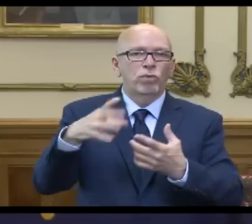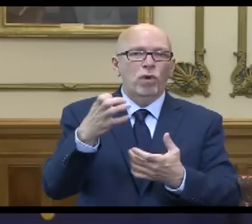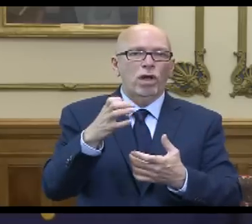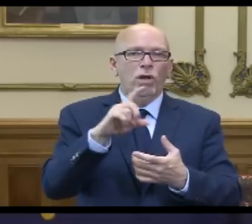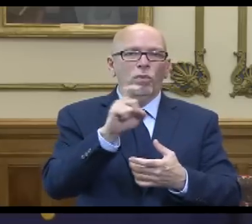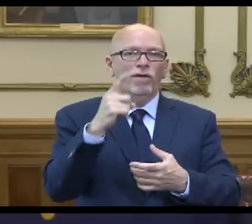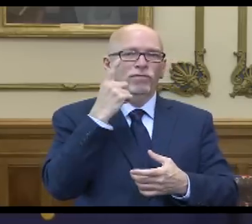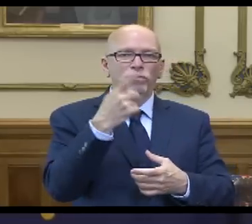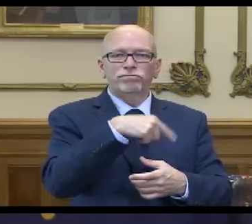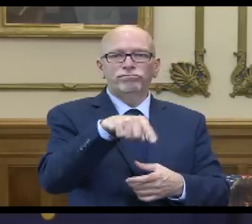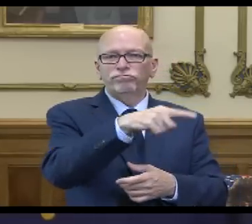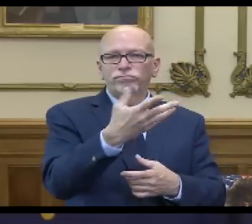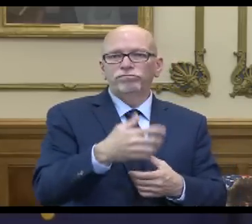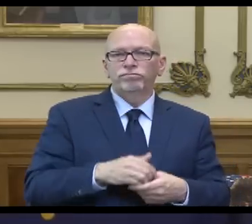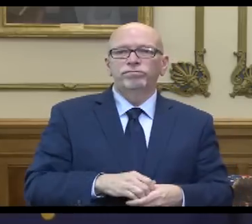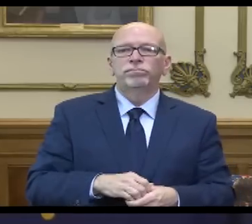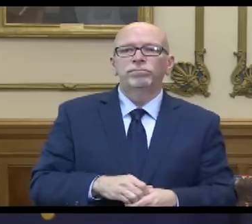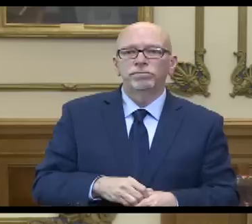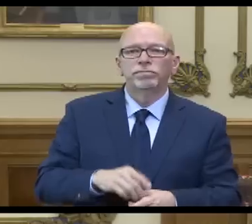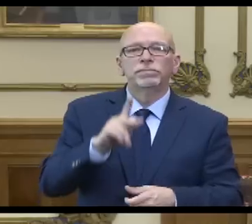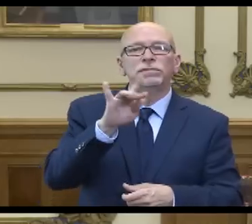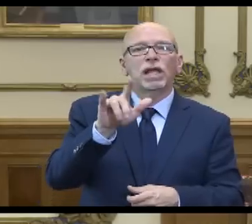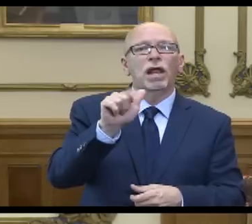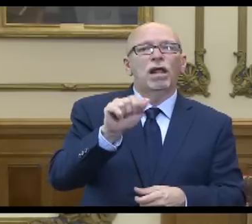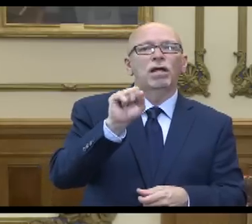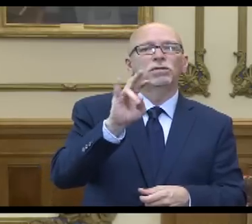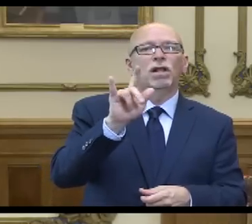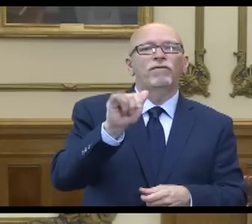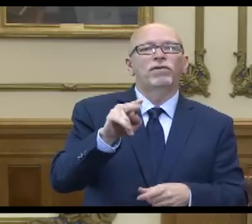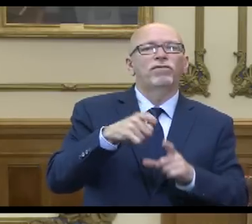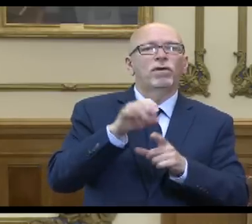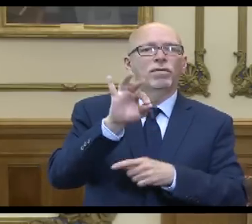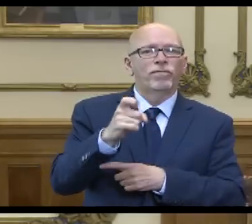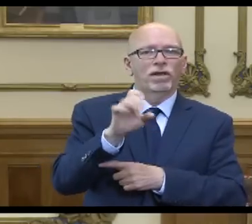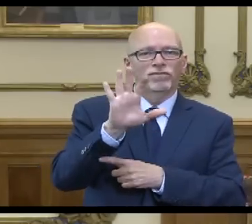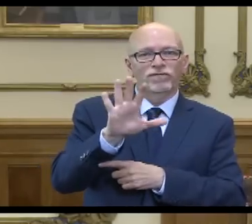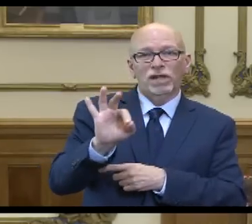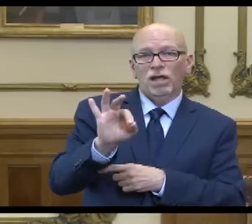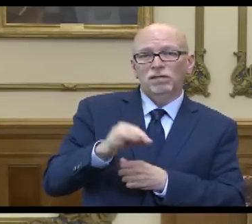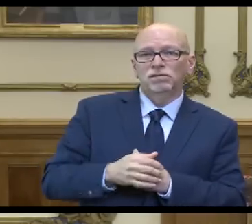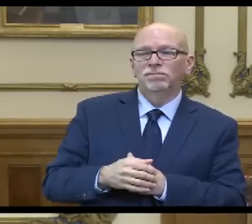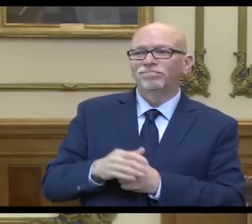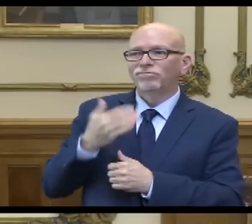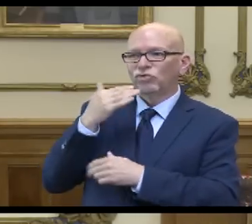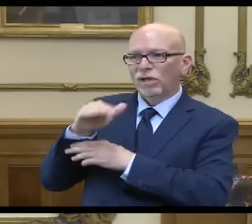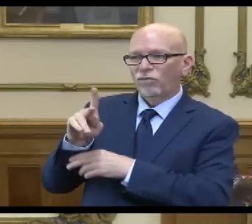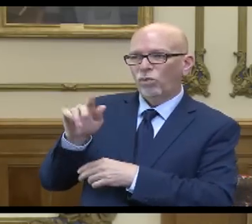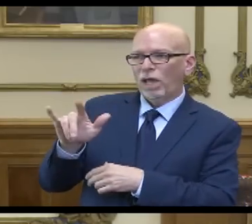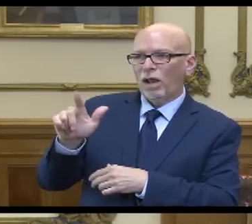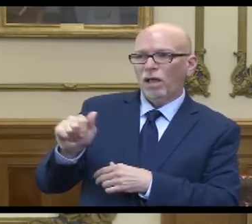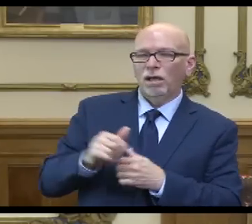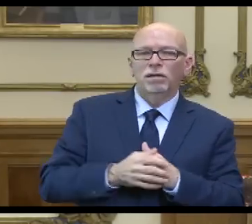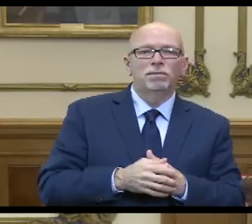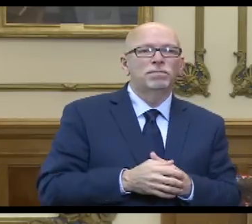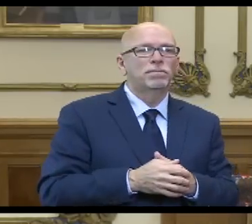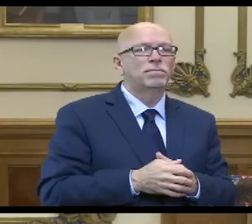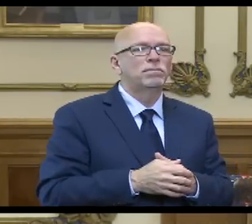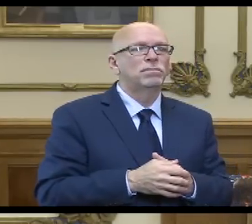their thoughts. Kayla Sullivan, Fox 59. Good afternoon, Kayla.